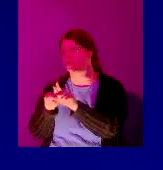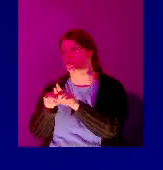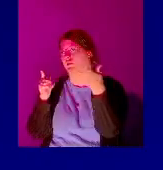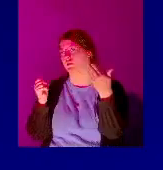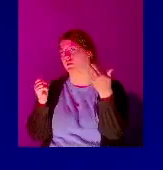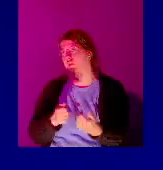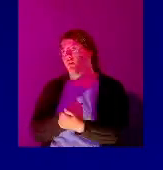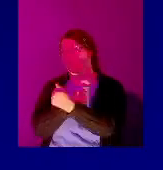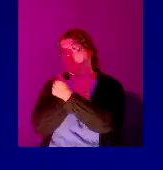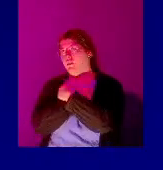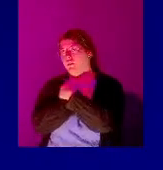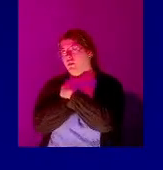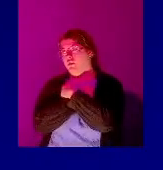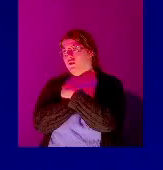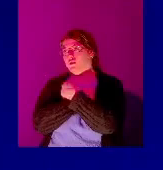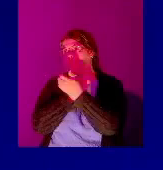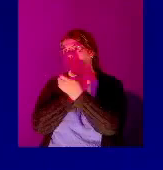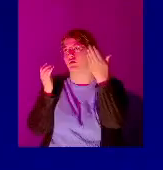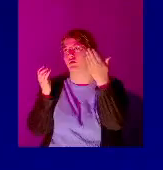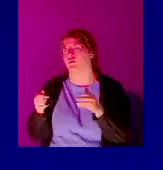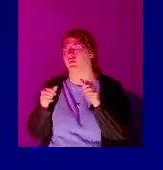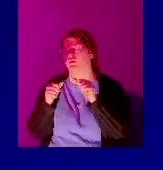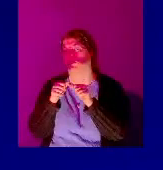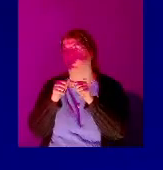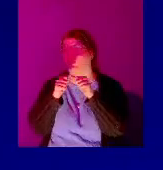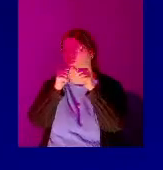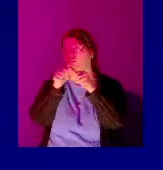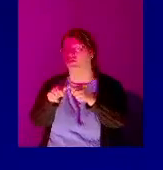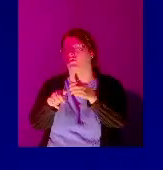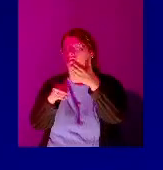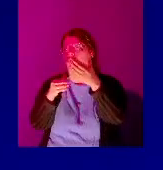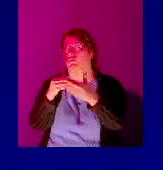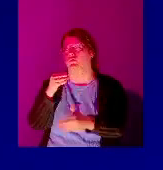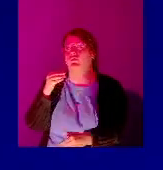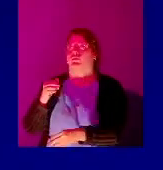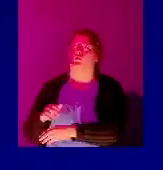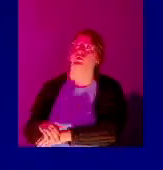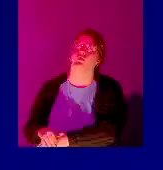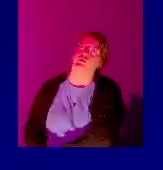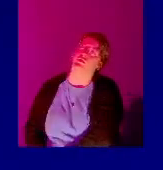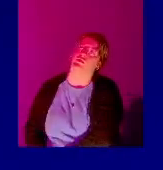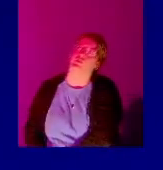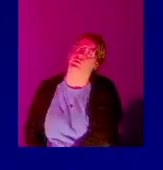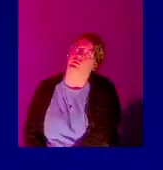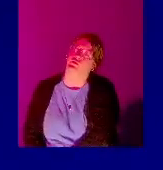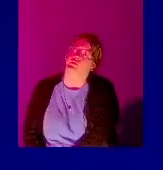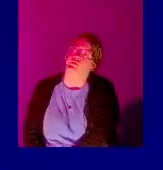and I'll love you to the